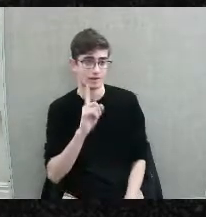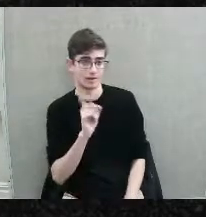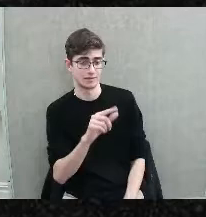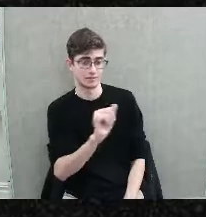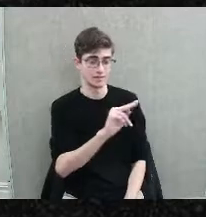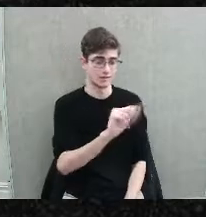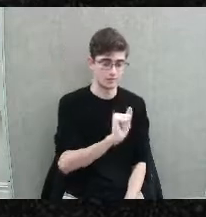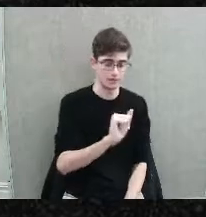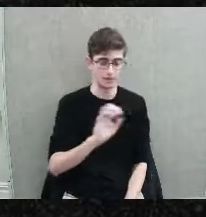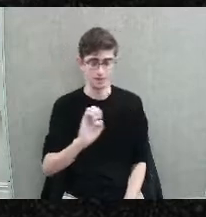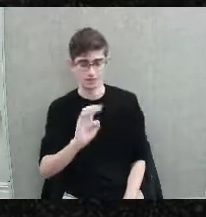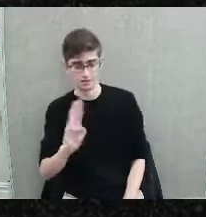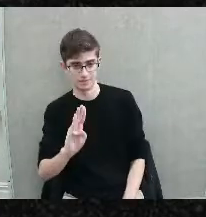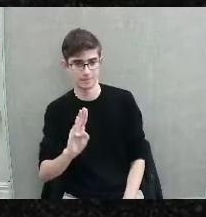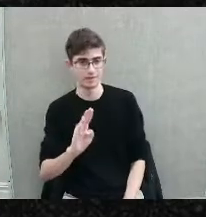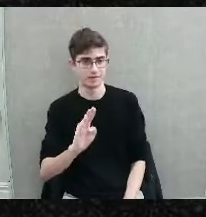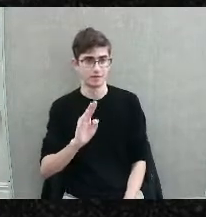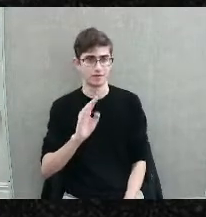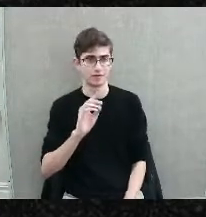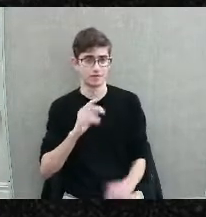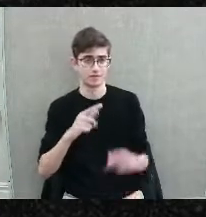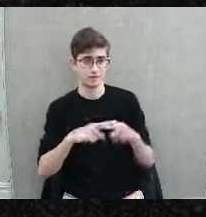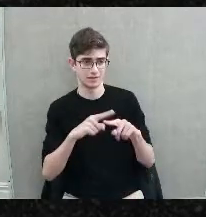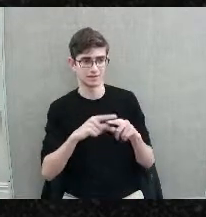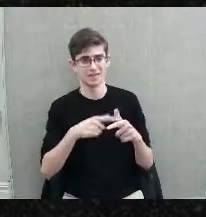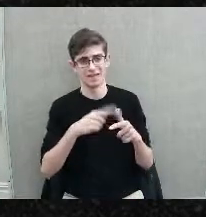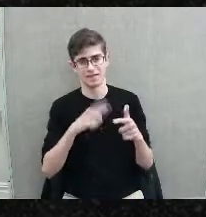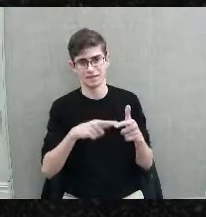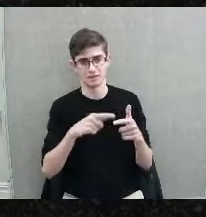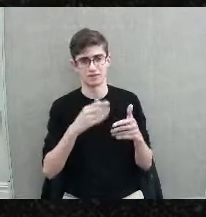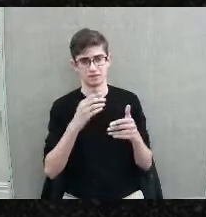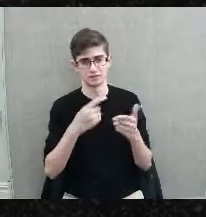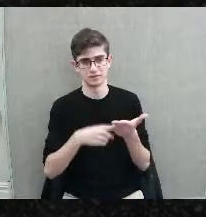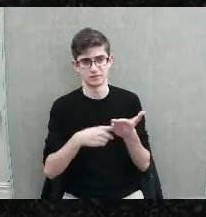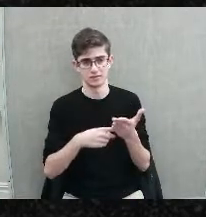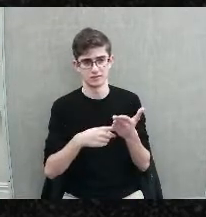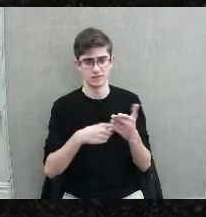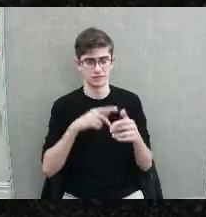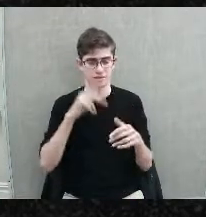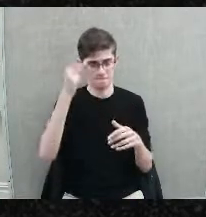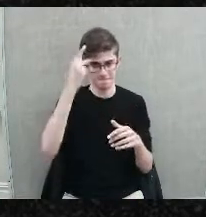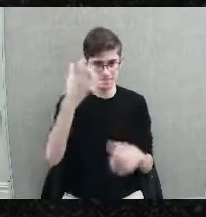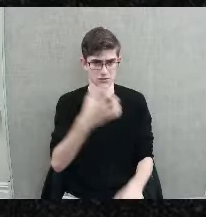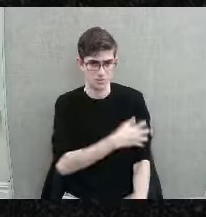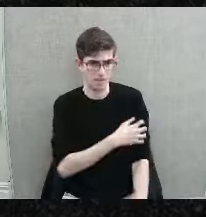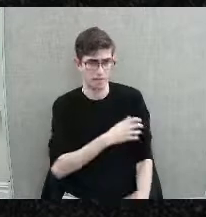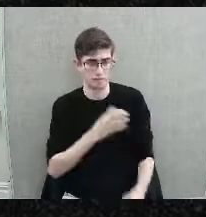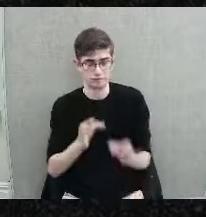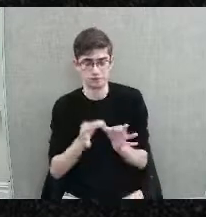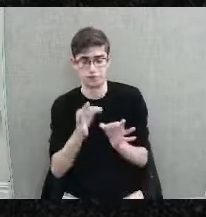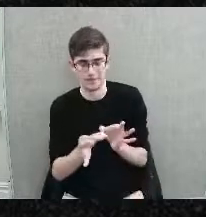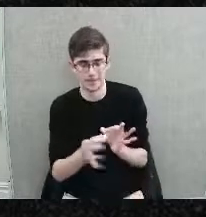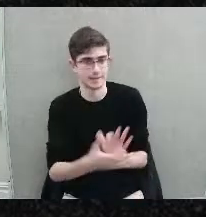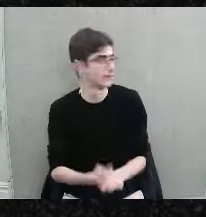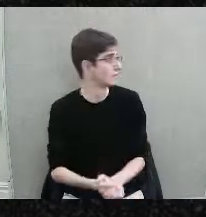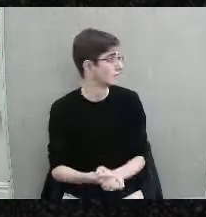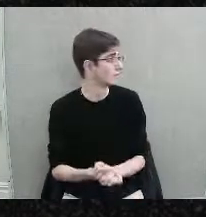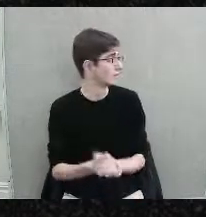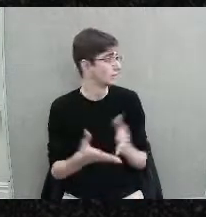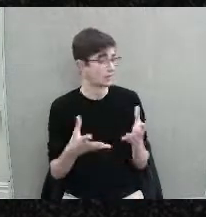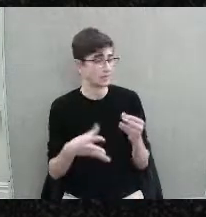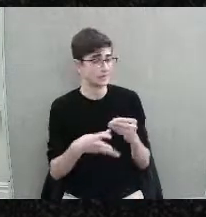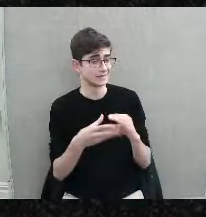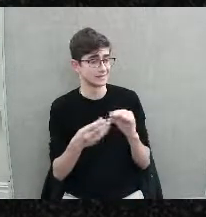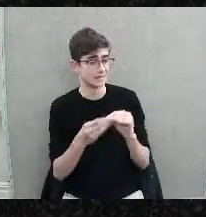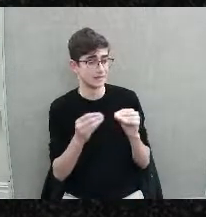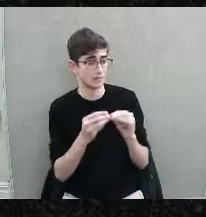that we can get to the audience to political power, building political power, and start with Mario on that. So do you want to say anything more on